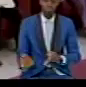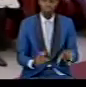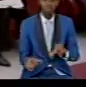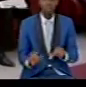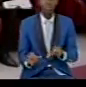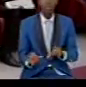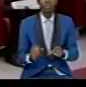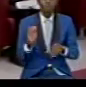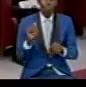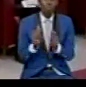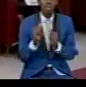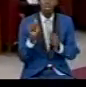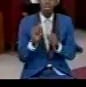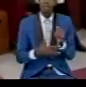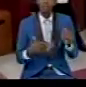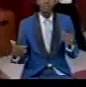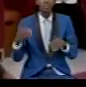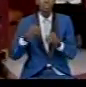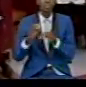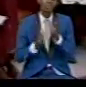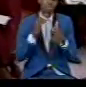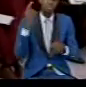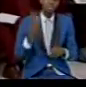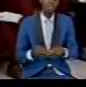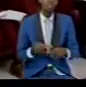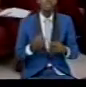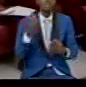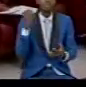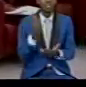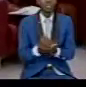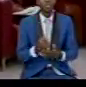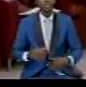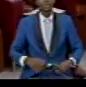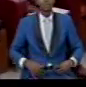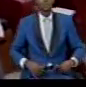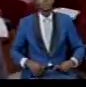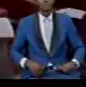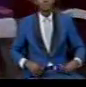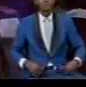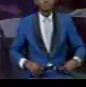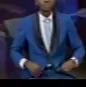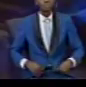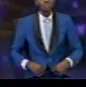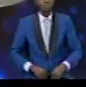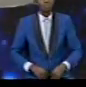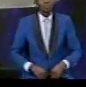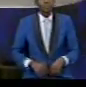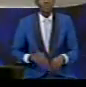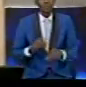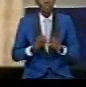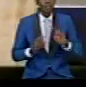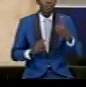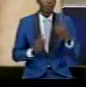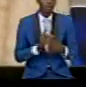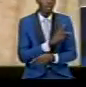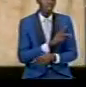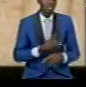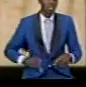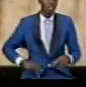to everything in Jesus' name. Look at 1 Kings